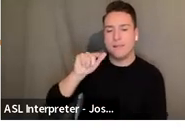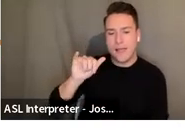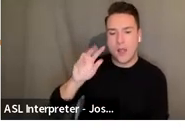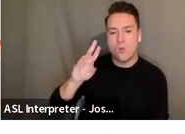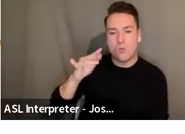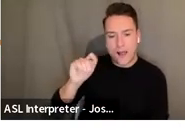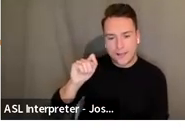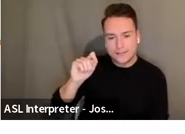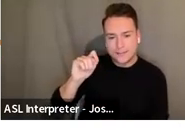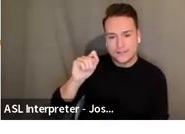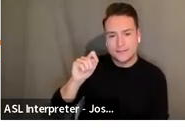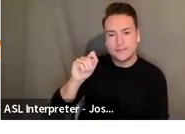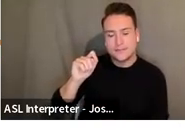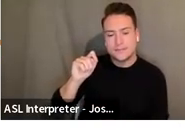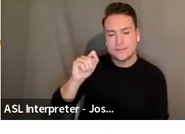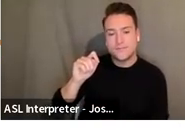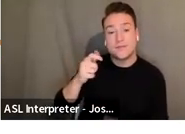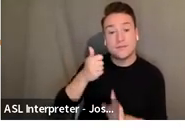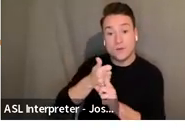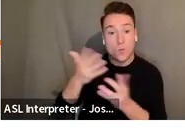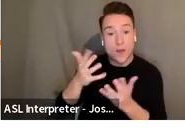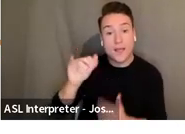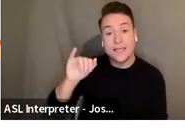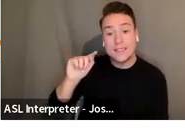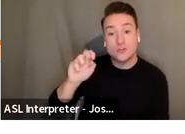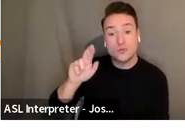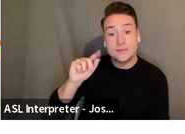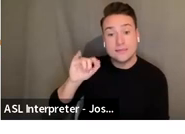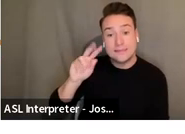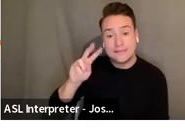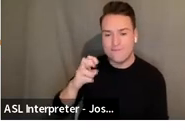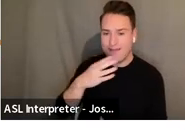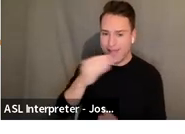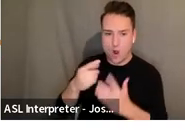and directors. It is iterative and results in original work.